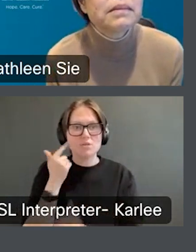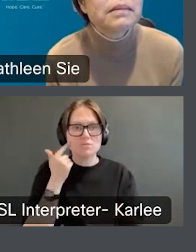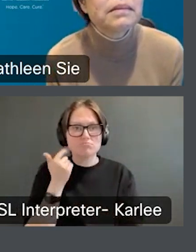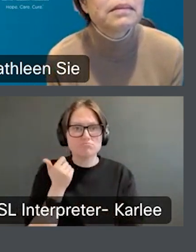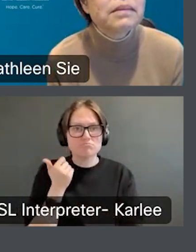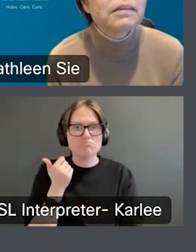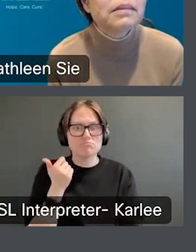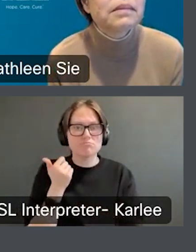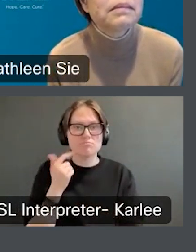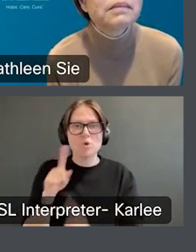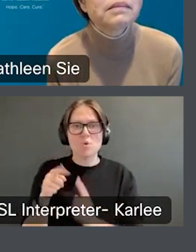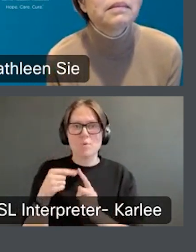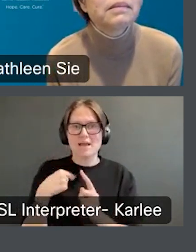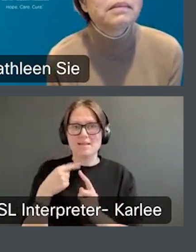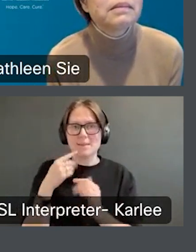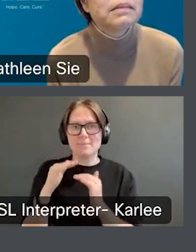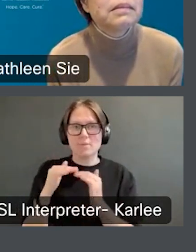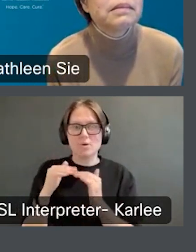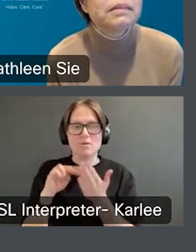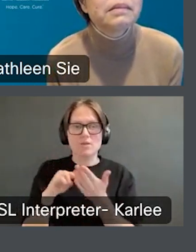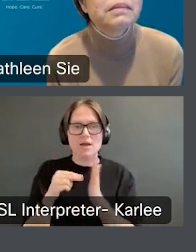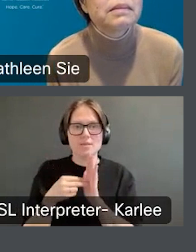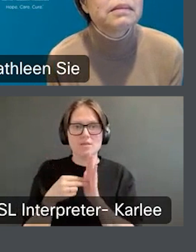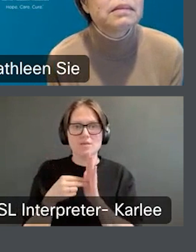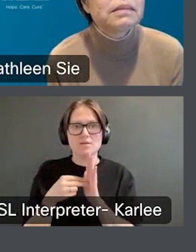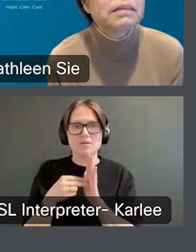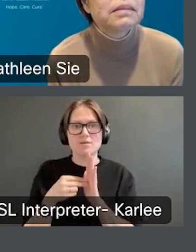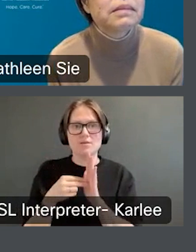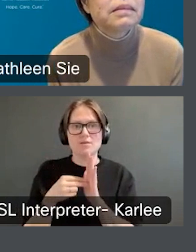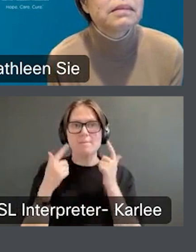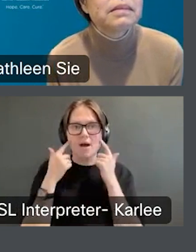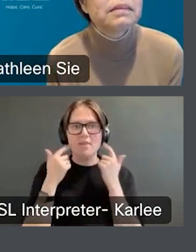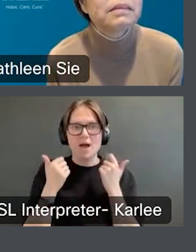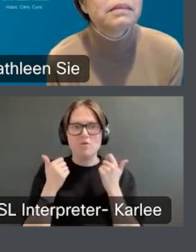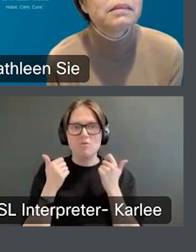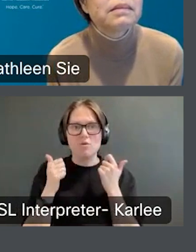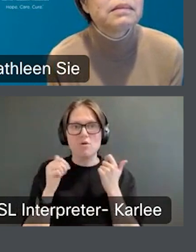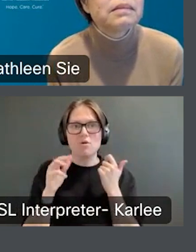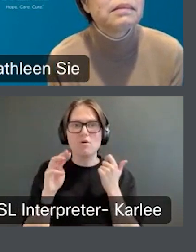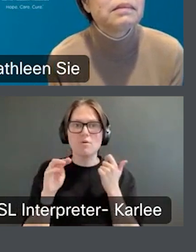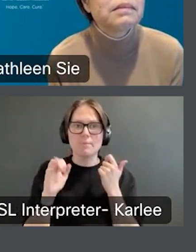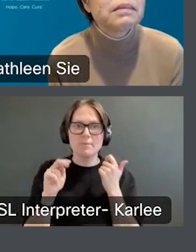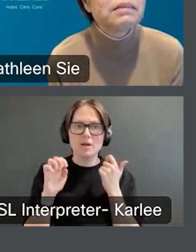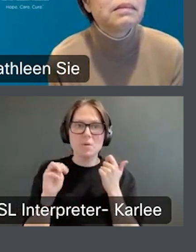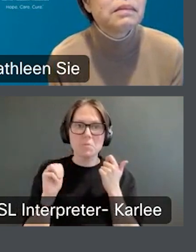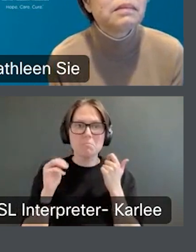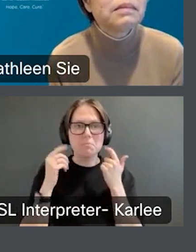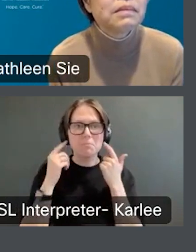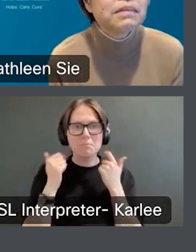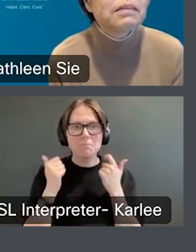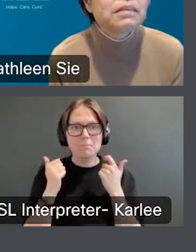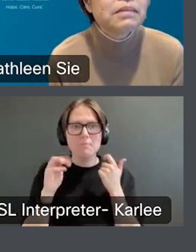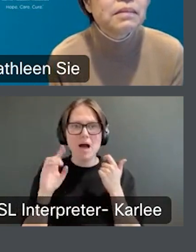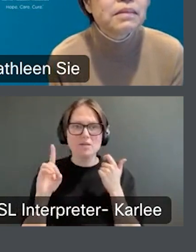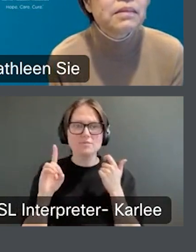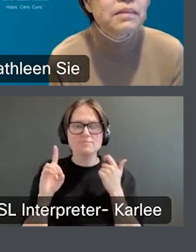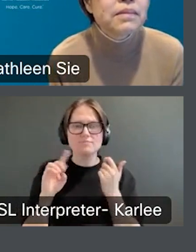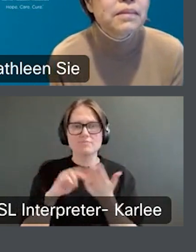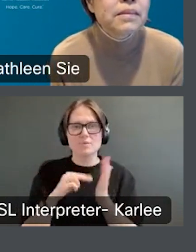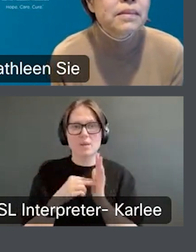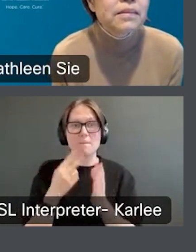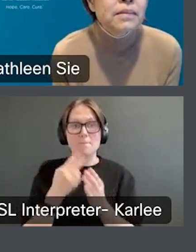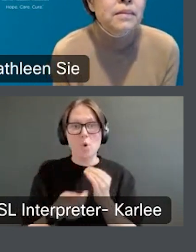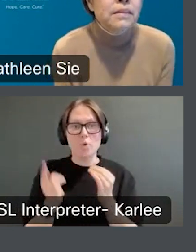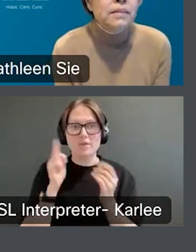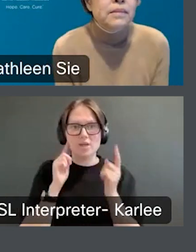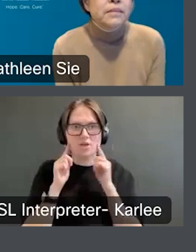say minimal, I mean bilateral, so in both ears, there's a slight degree of